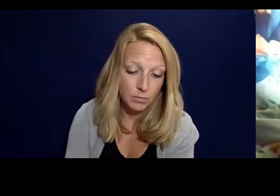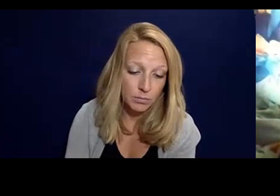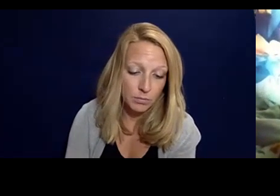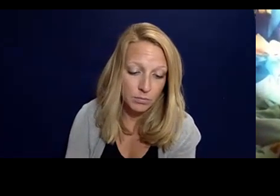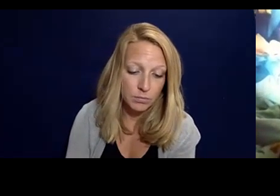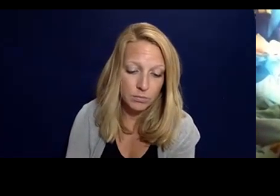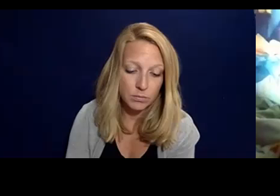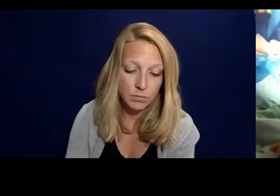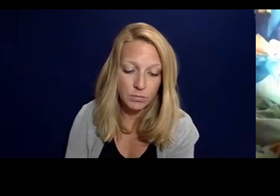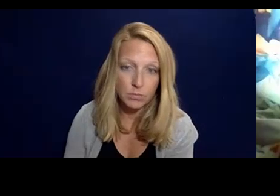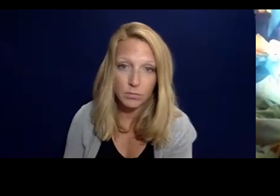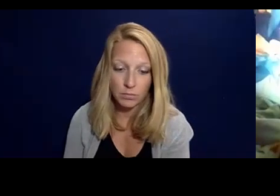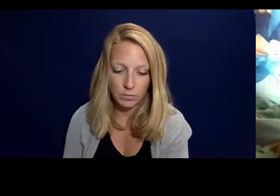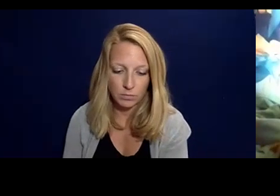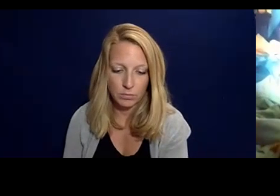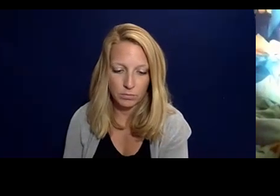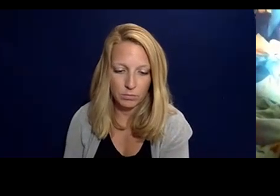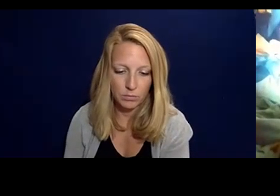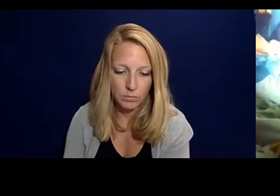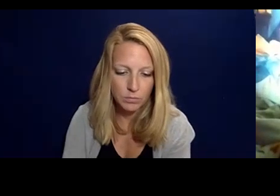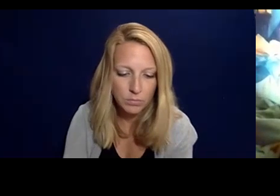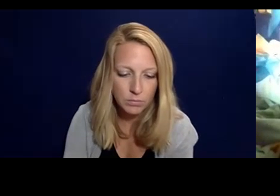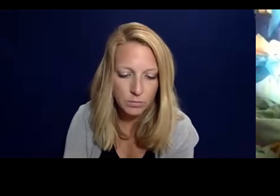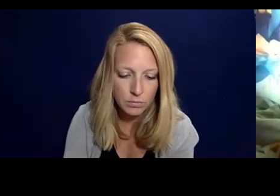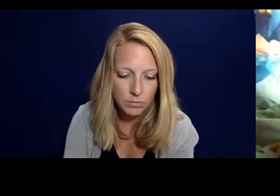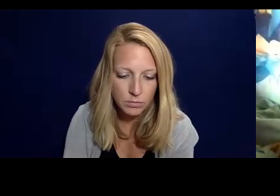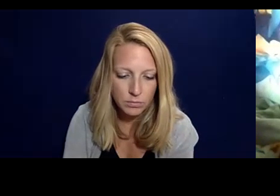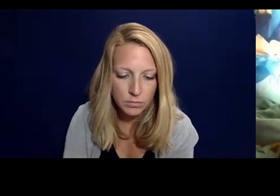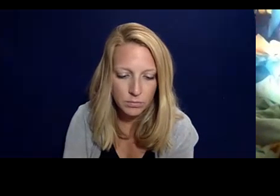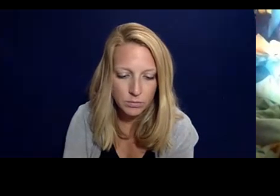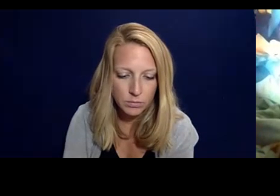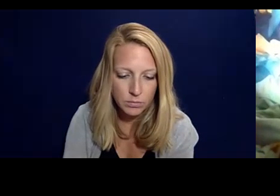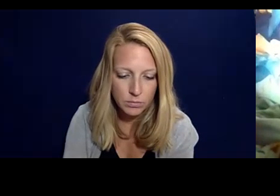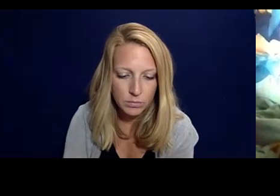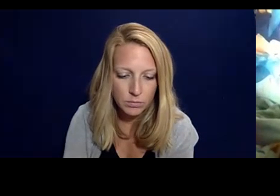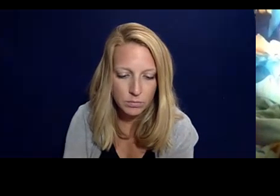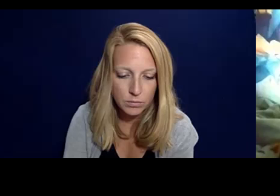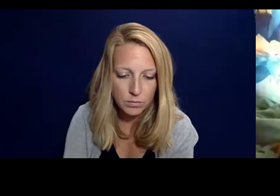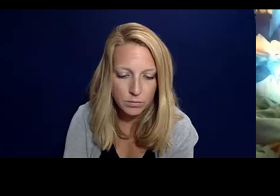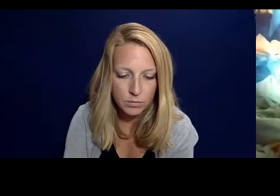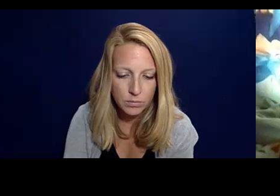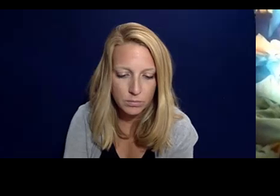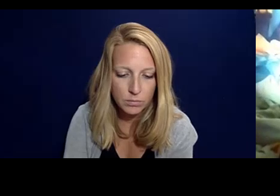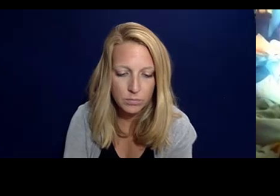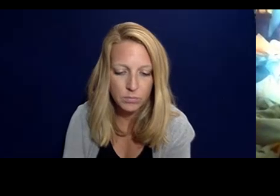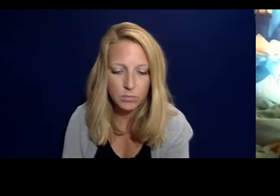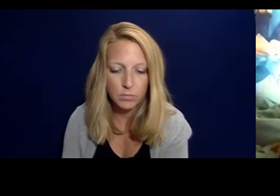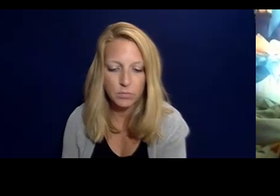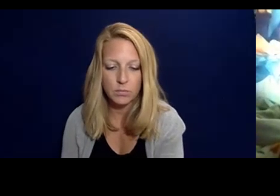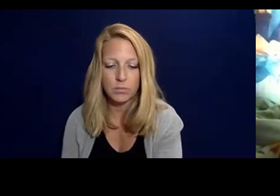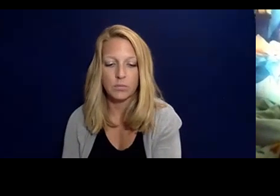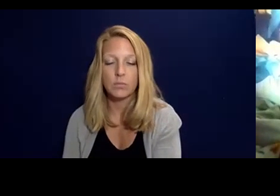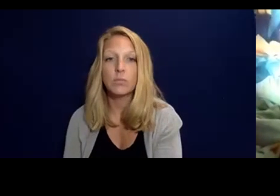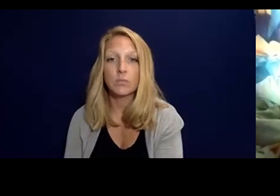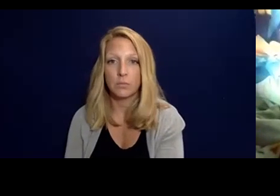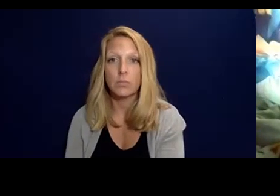There we go, that's a little bit better. All right. And so the question was asked about dot